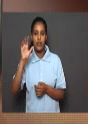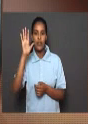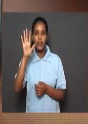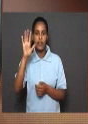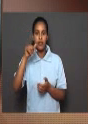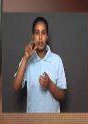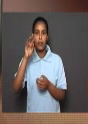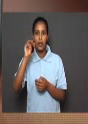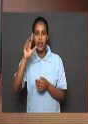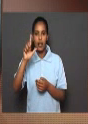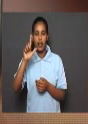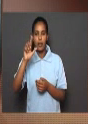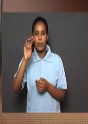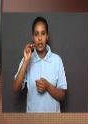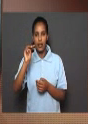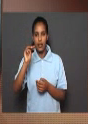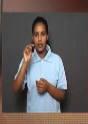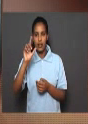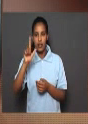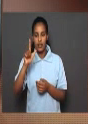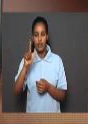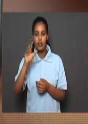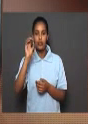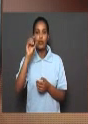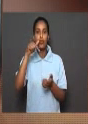5 milliliters of